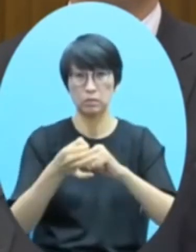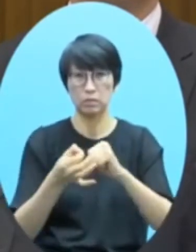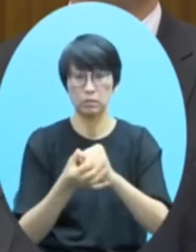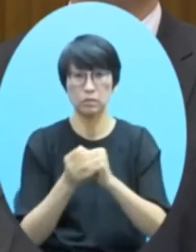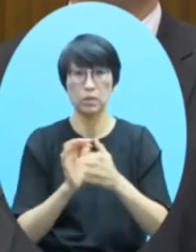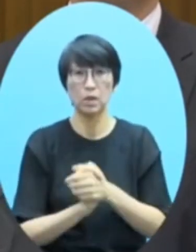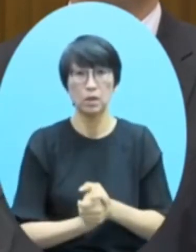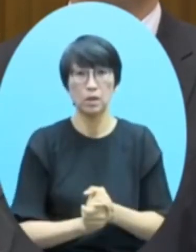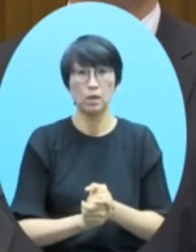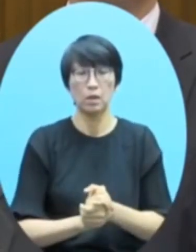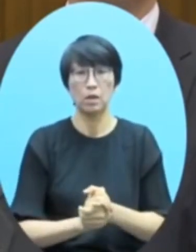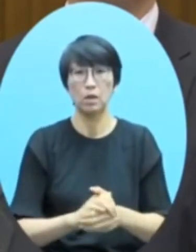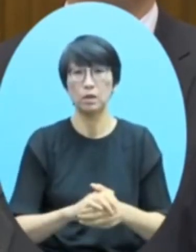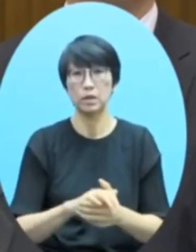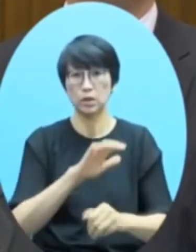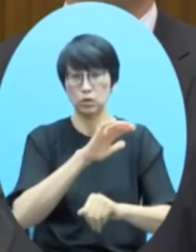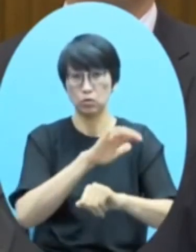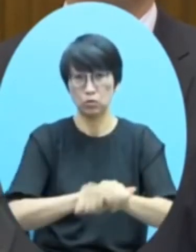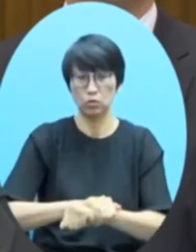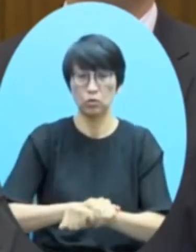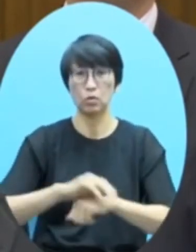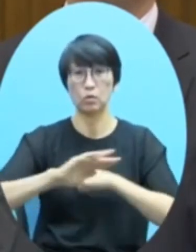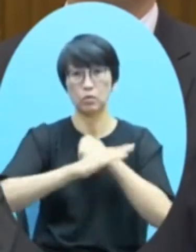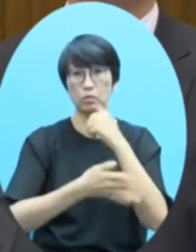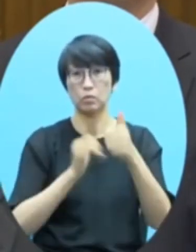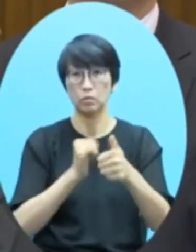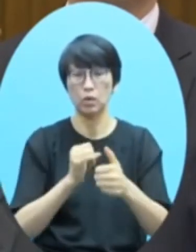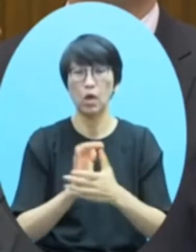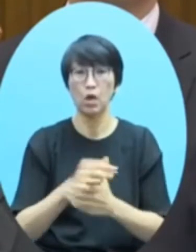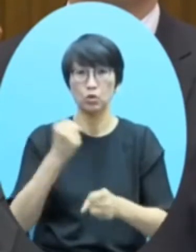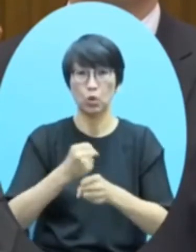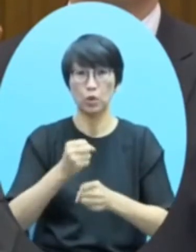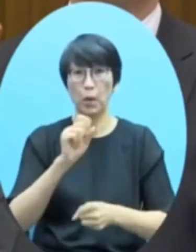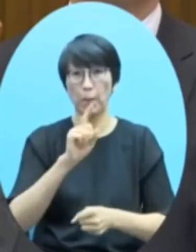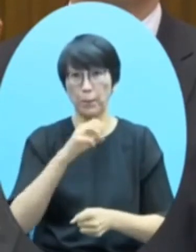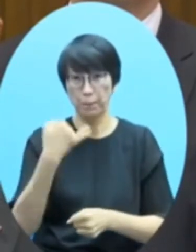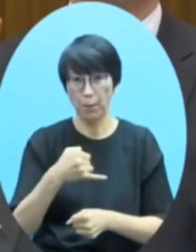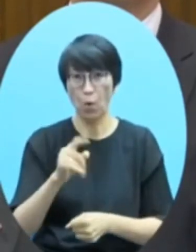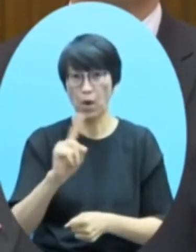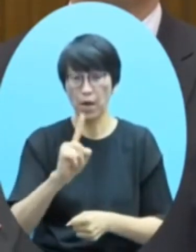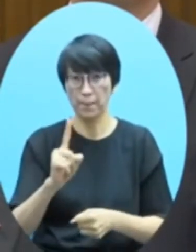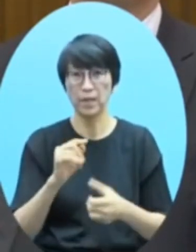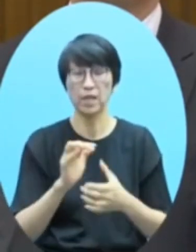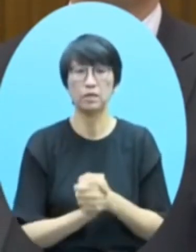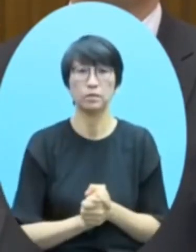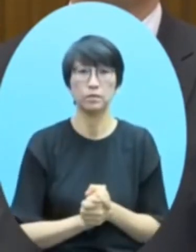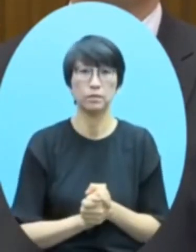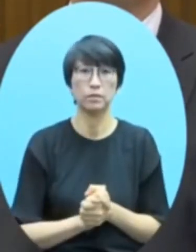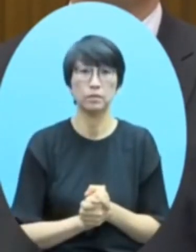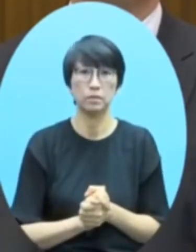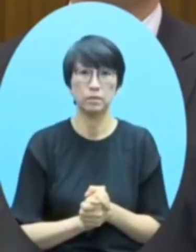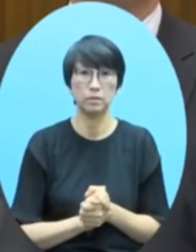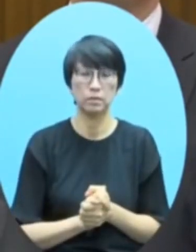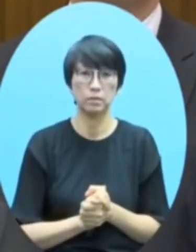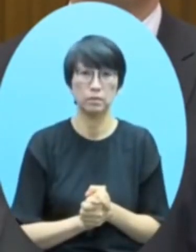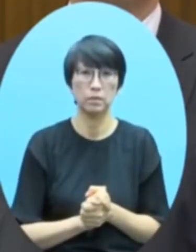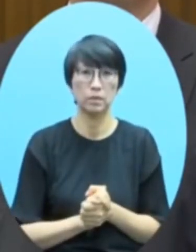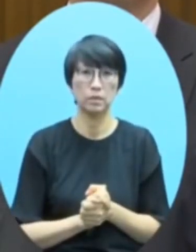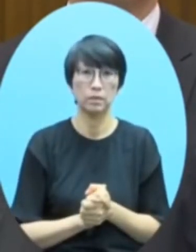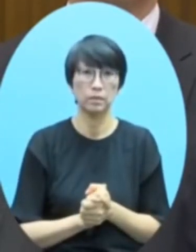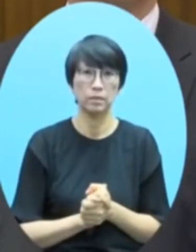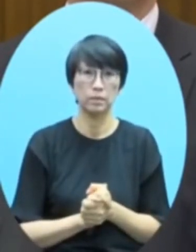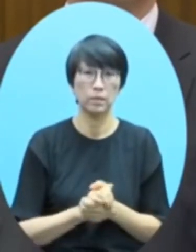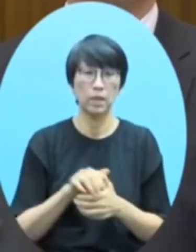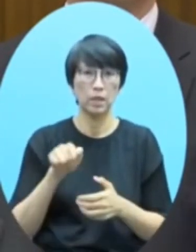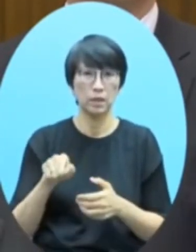crimes together. What we have not done well is, especially in light of very extensive smearing